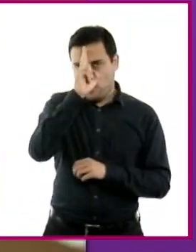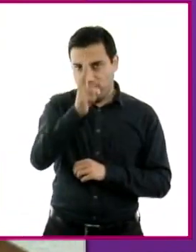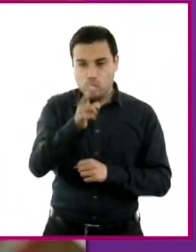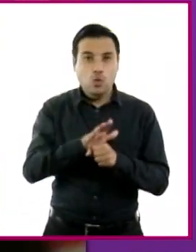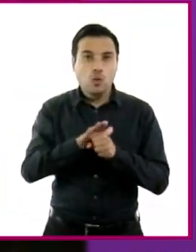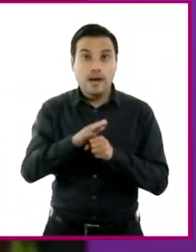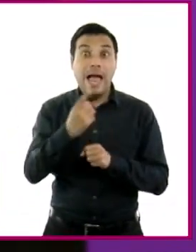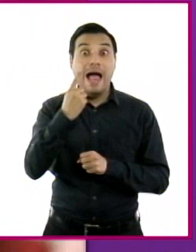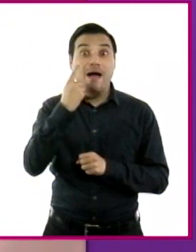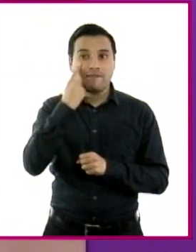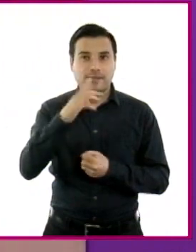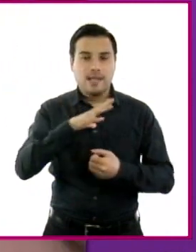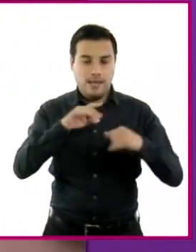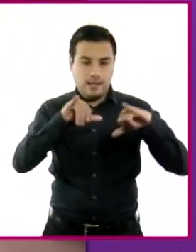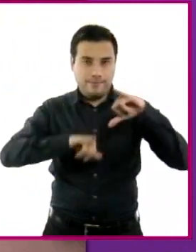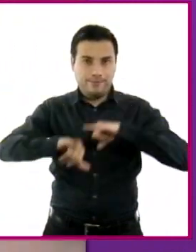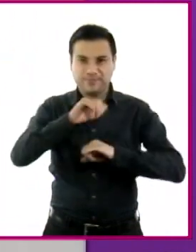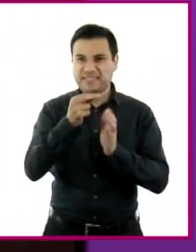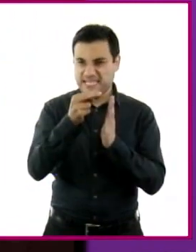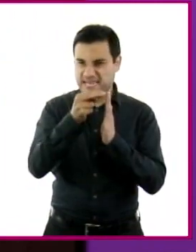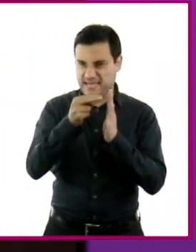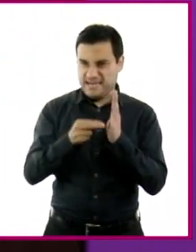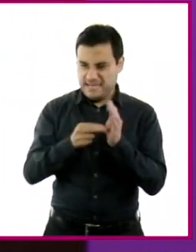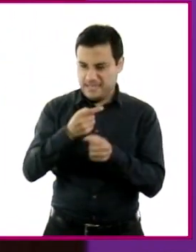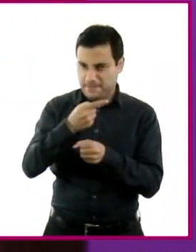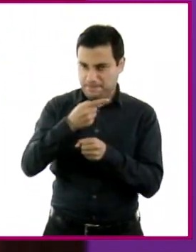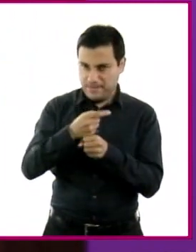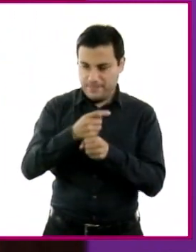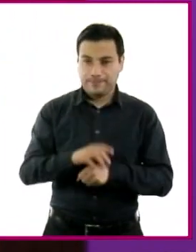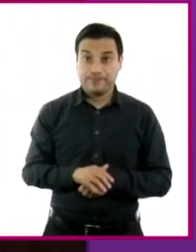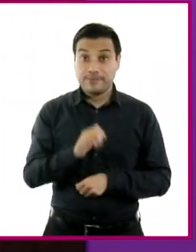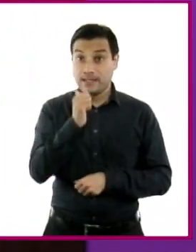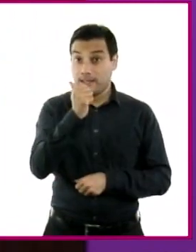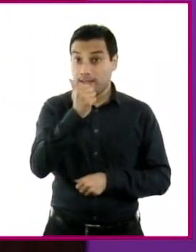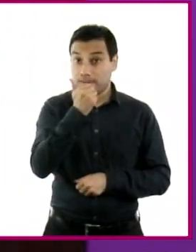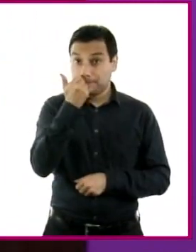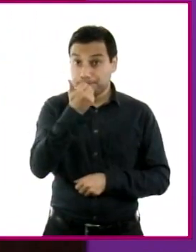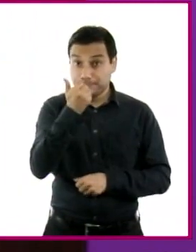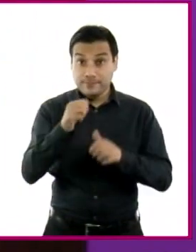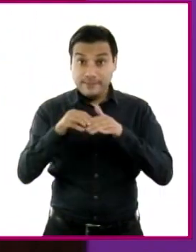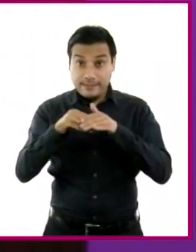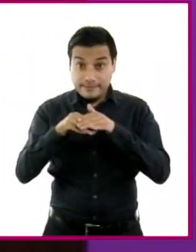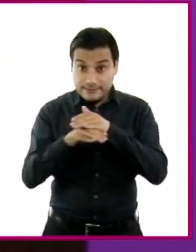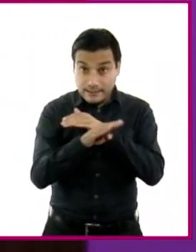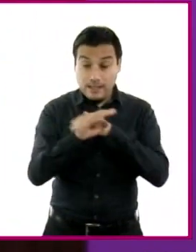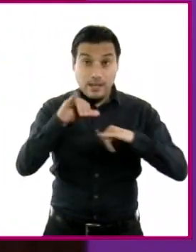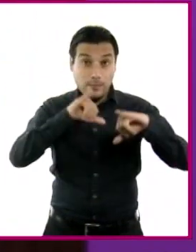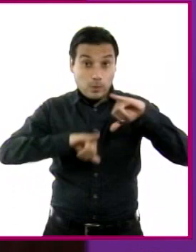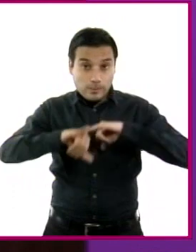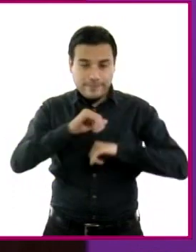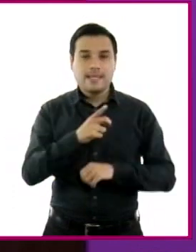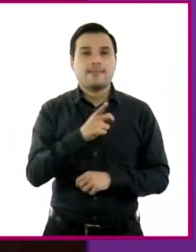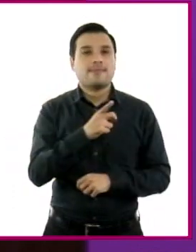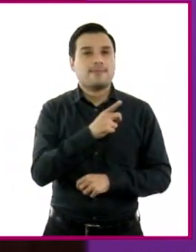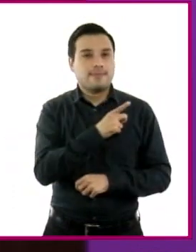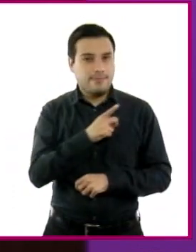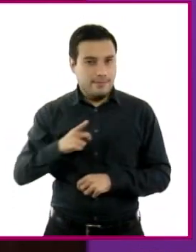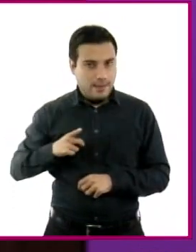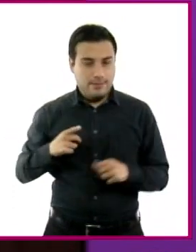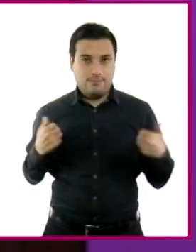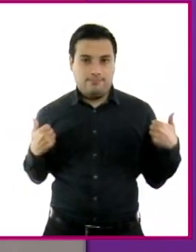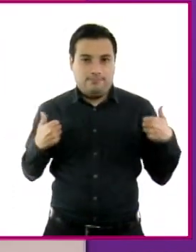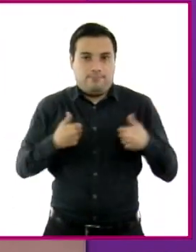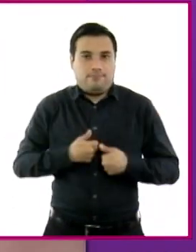laboratory. The first rule should be students must wear a lab coat when they are in the